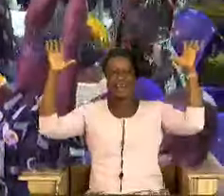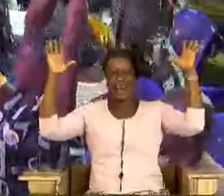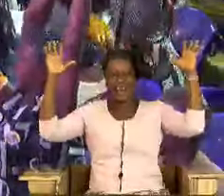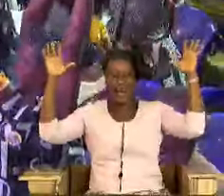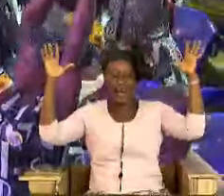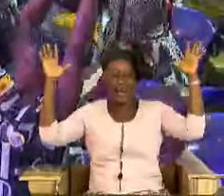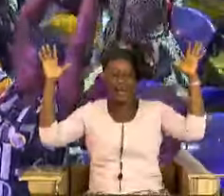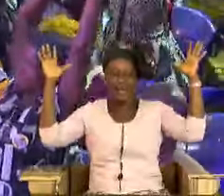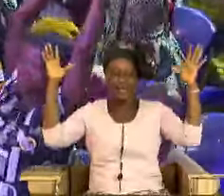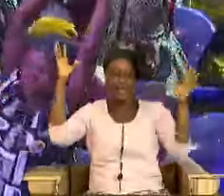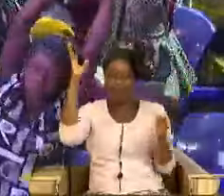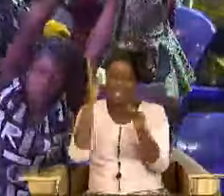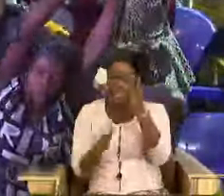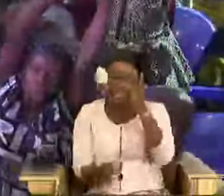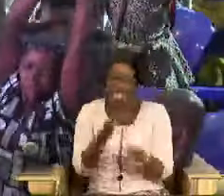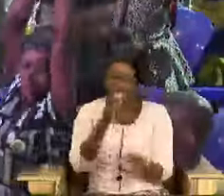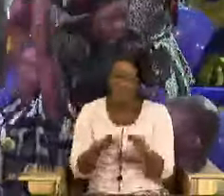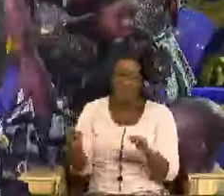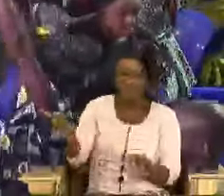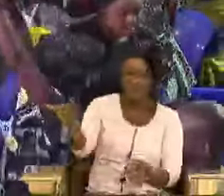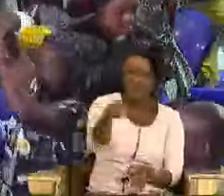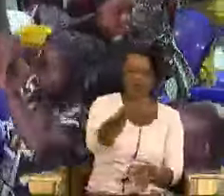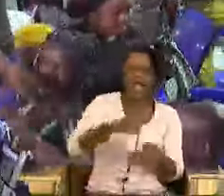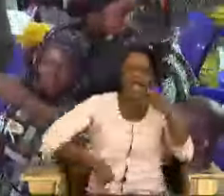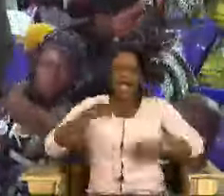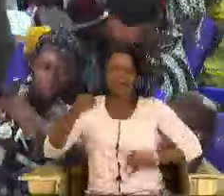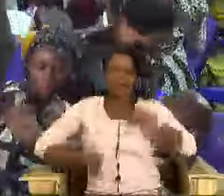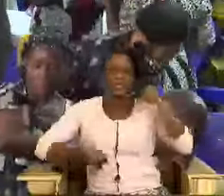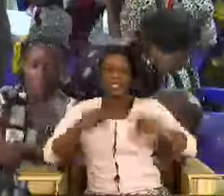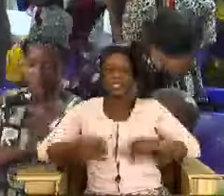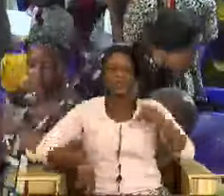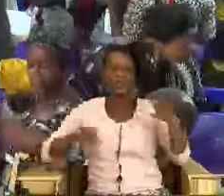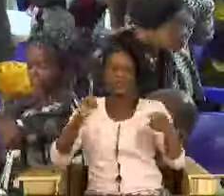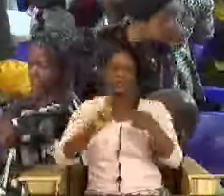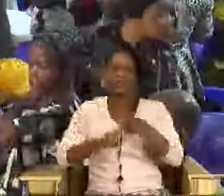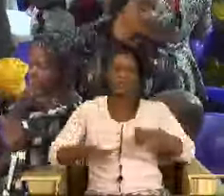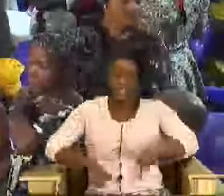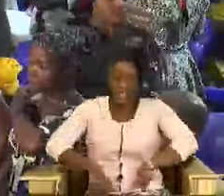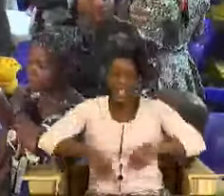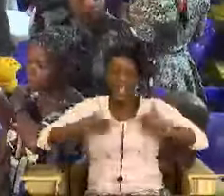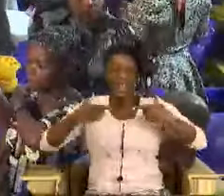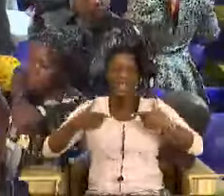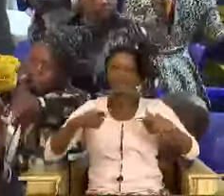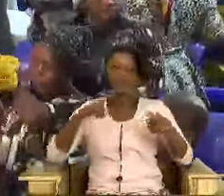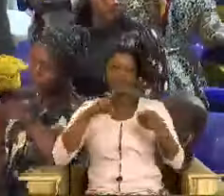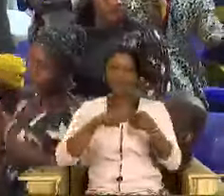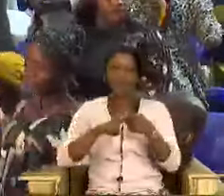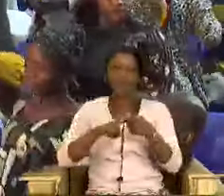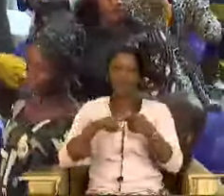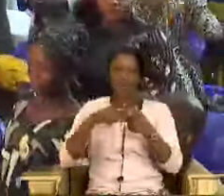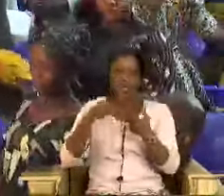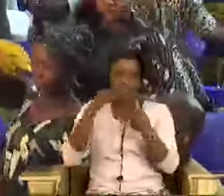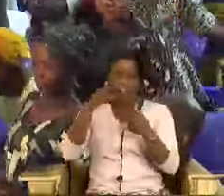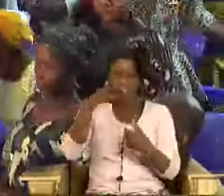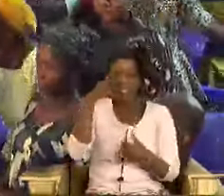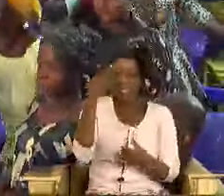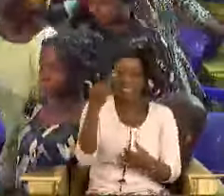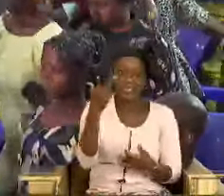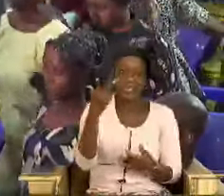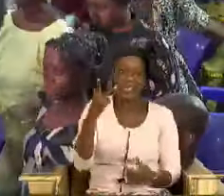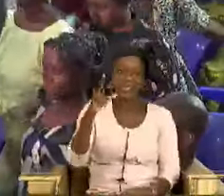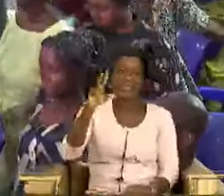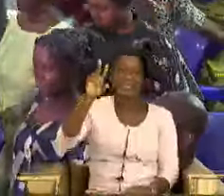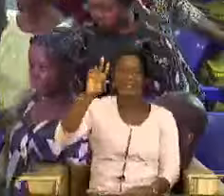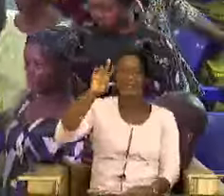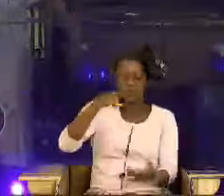hallelujah if you are happy to be alive last day of the 70 days prayer and fasting